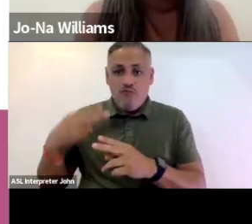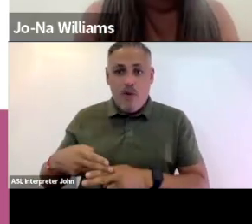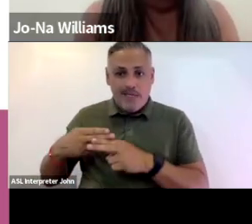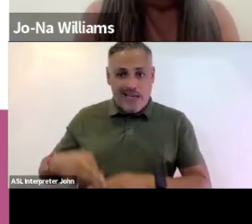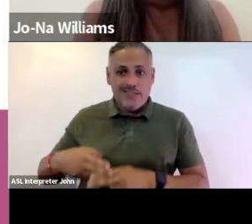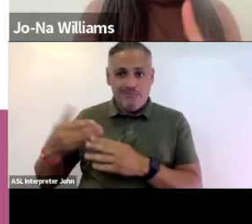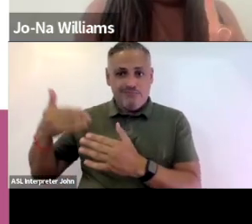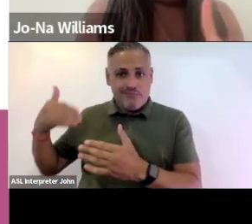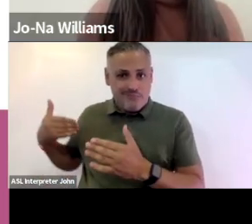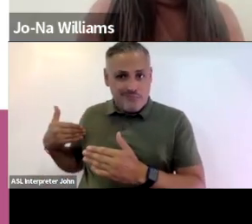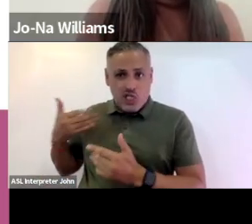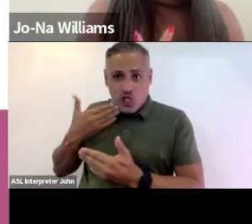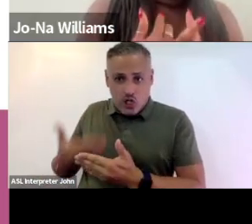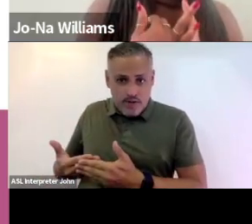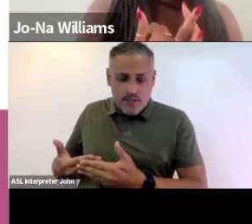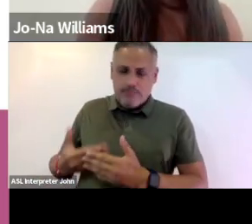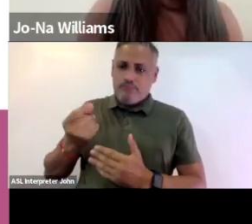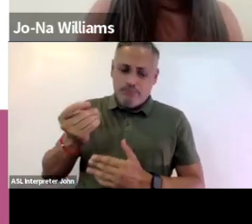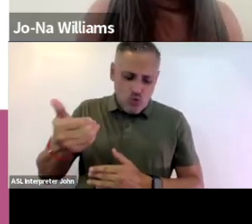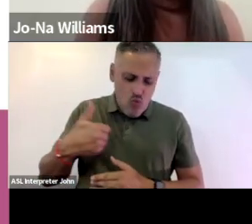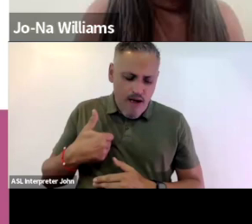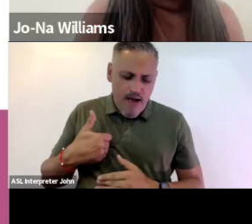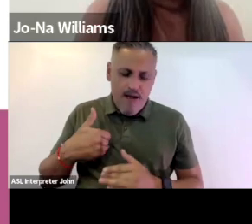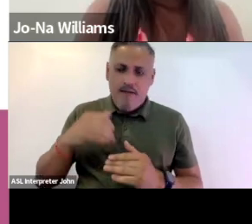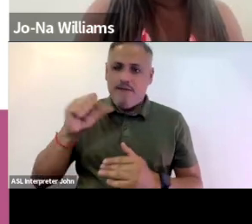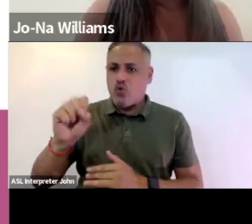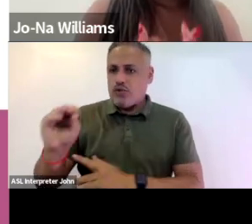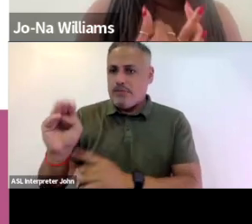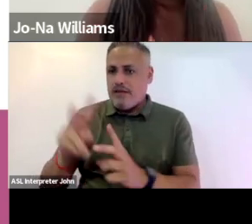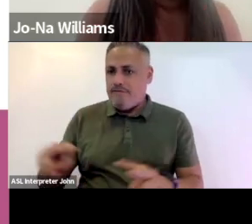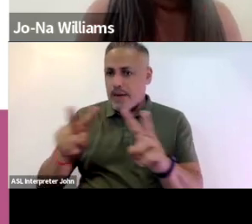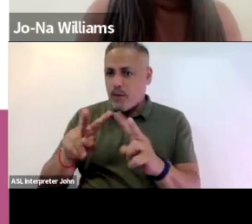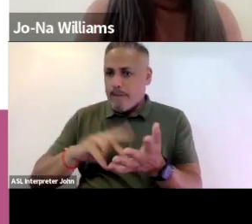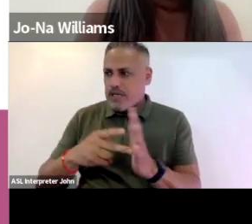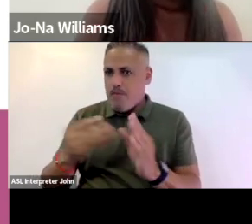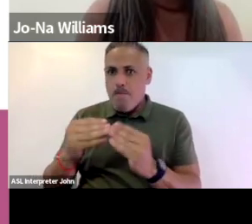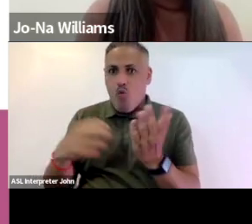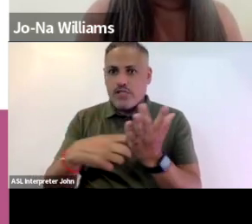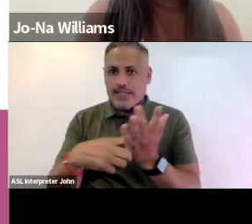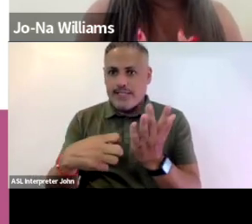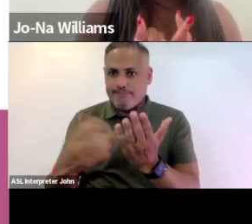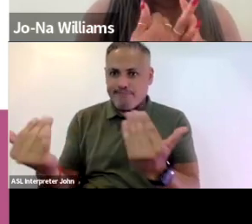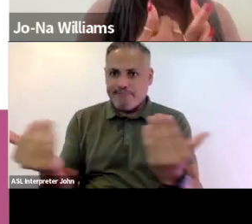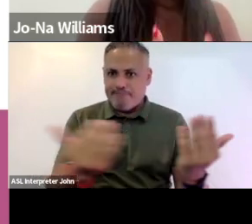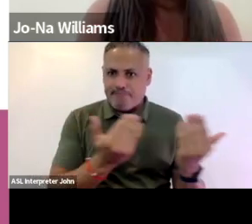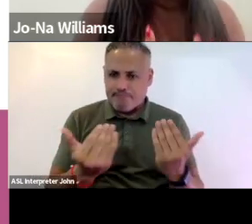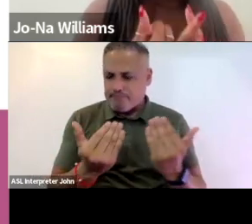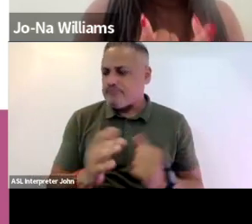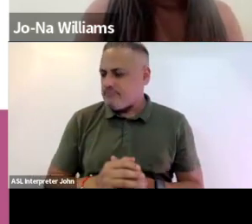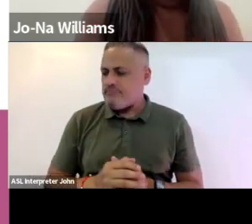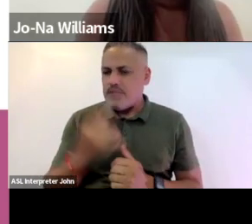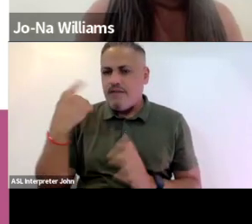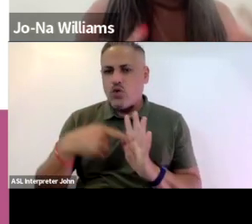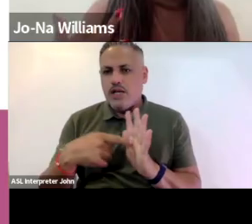precedes you? Do you have social media value? You can bring in more ticket sales, for example, or you have